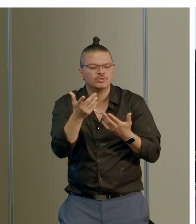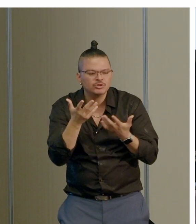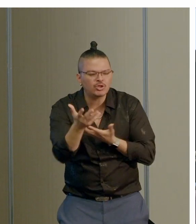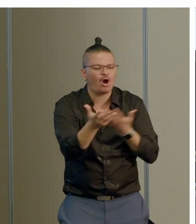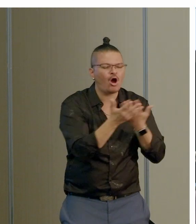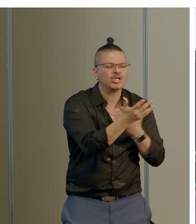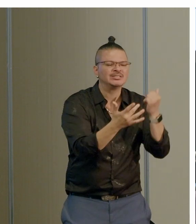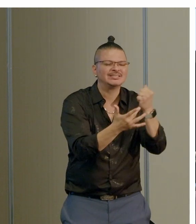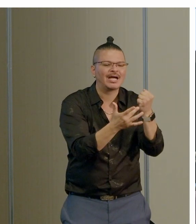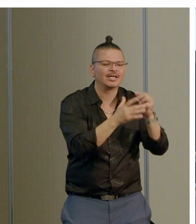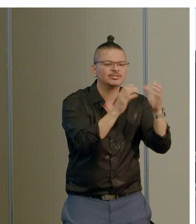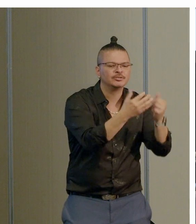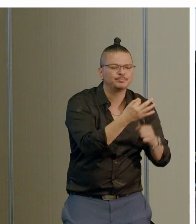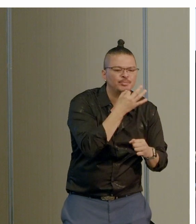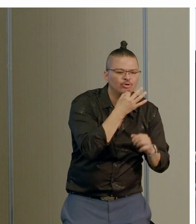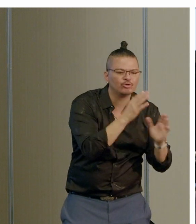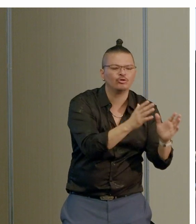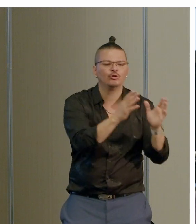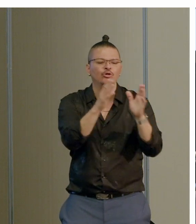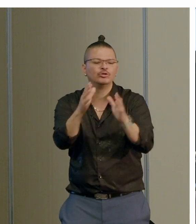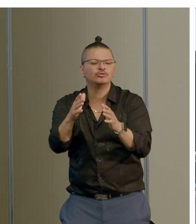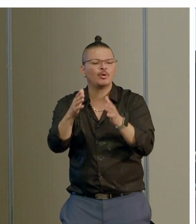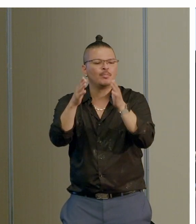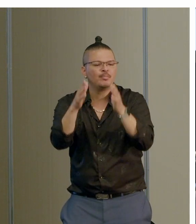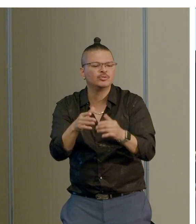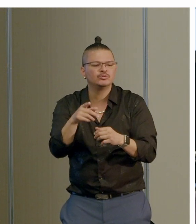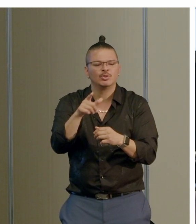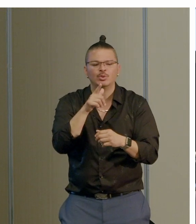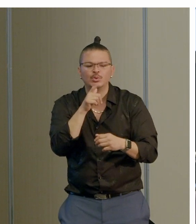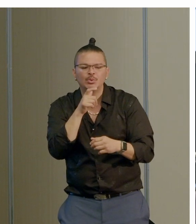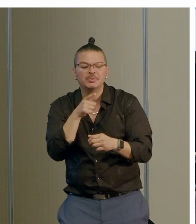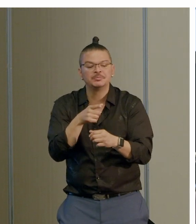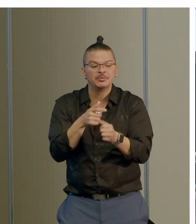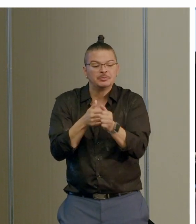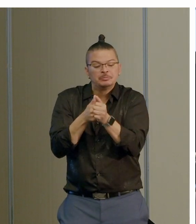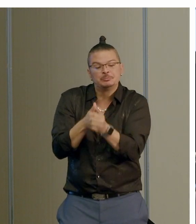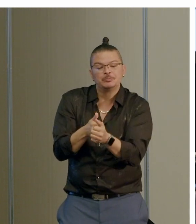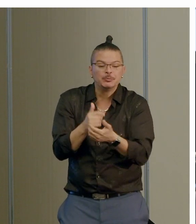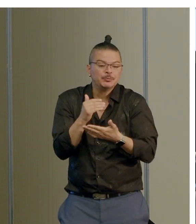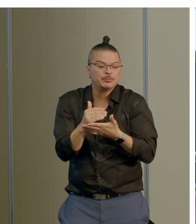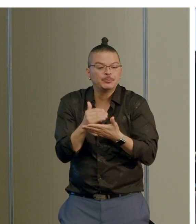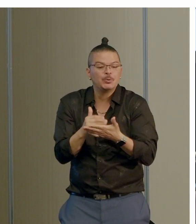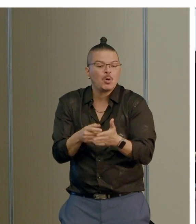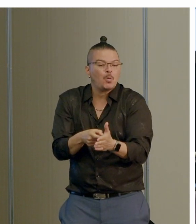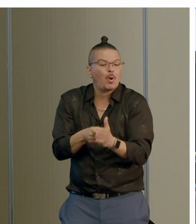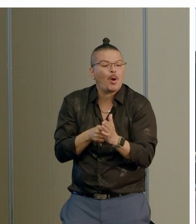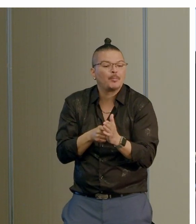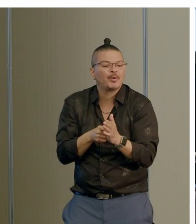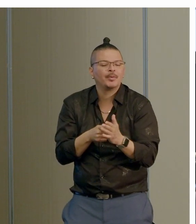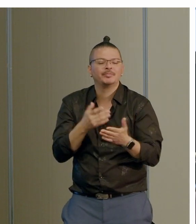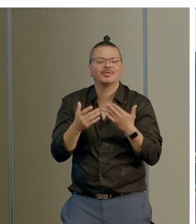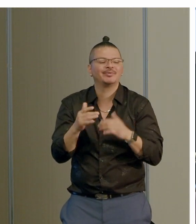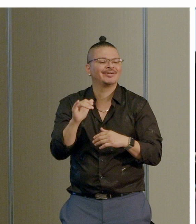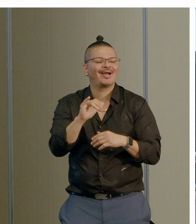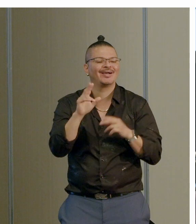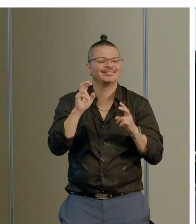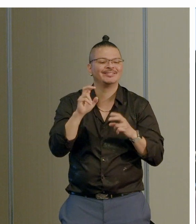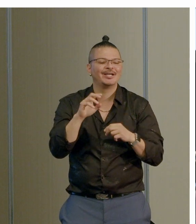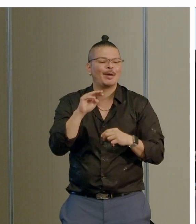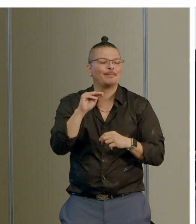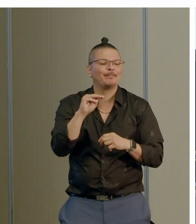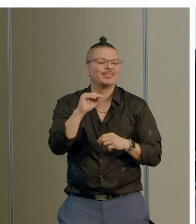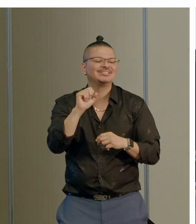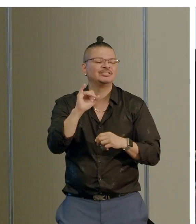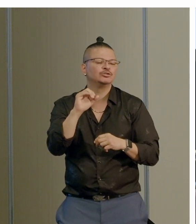experts, the one with the requirement that's being fulfilled, and in our case, maybe a mission manager or something, the